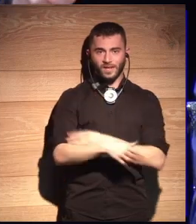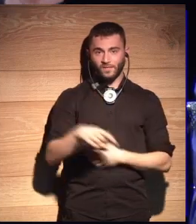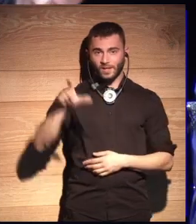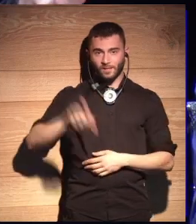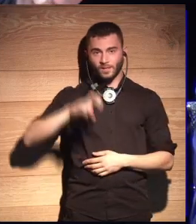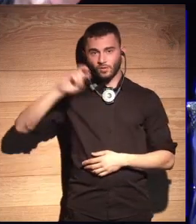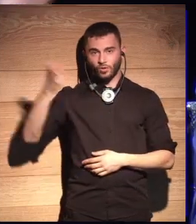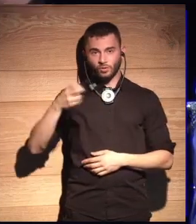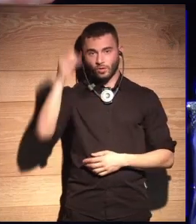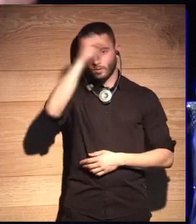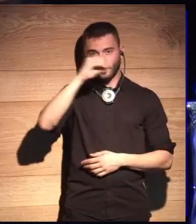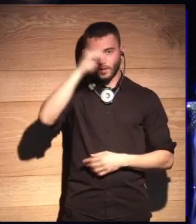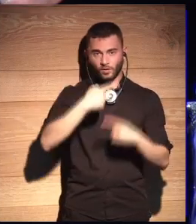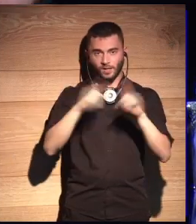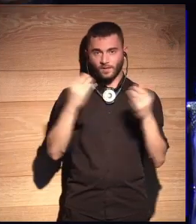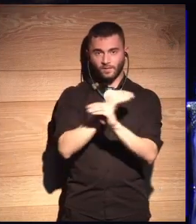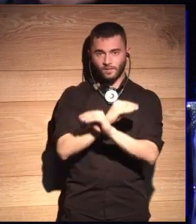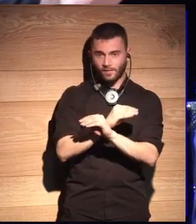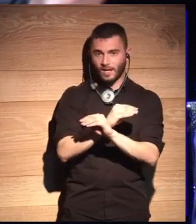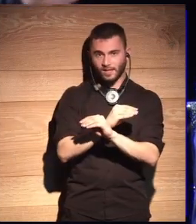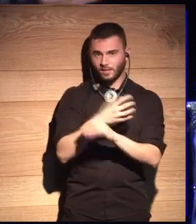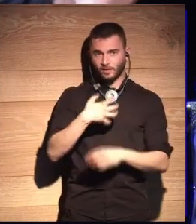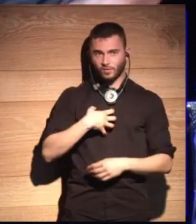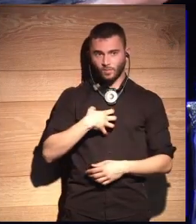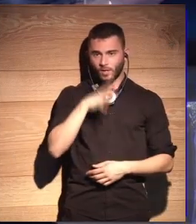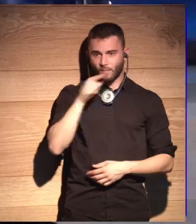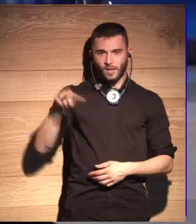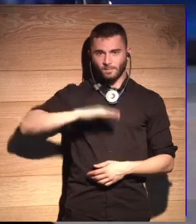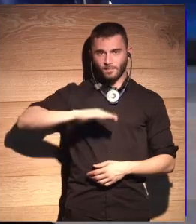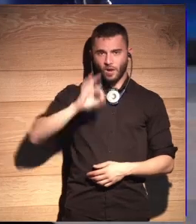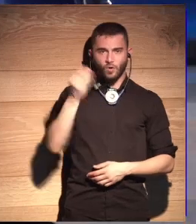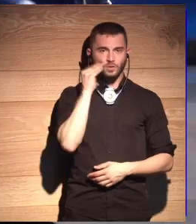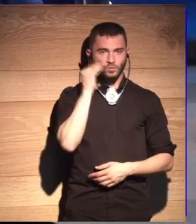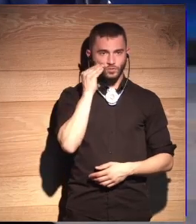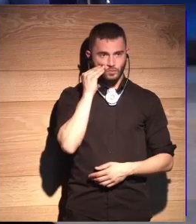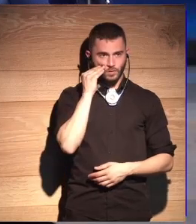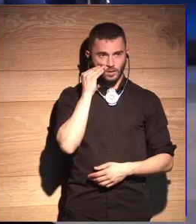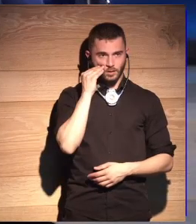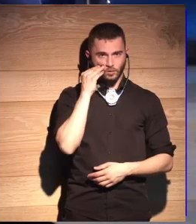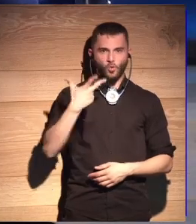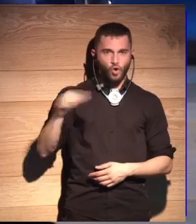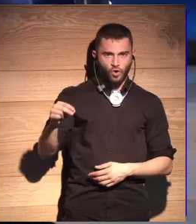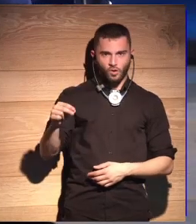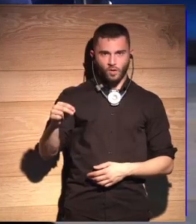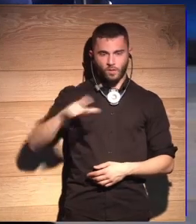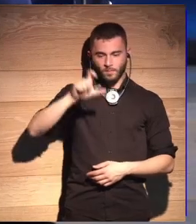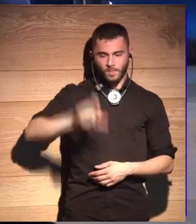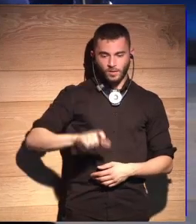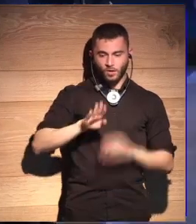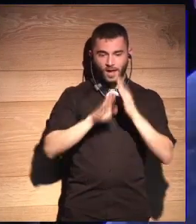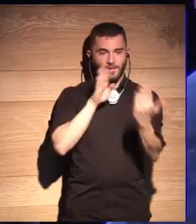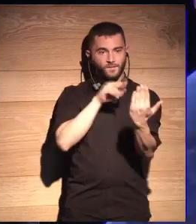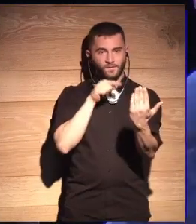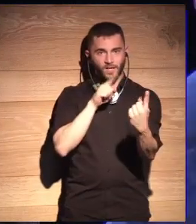deny pluralism, the fact that the other one can think differently because either he is stupid or he